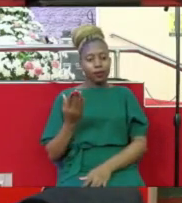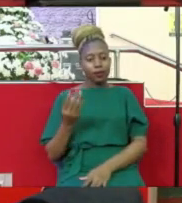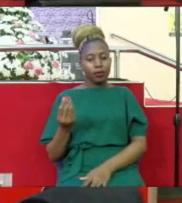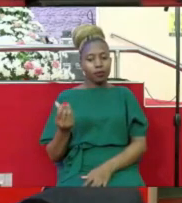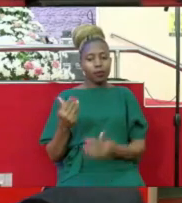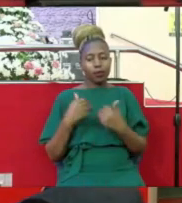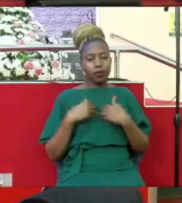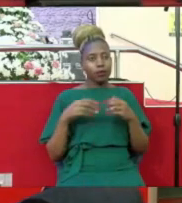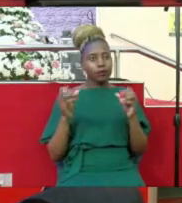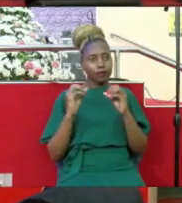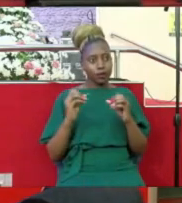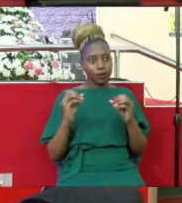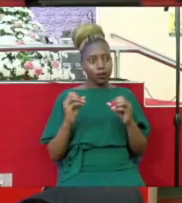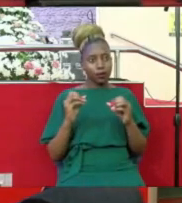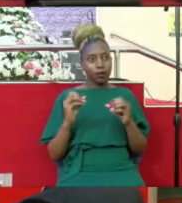I'm gonna find the word